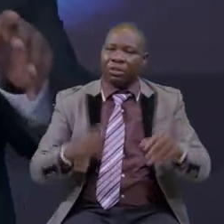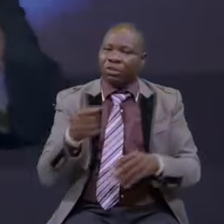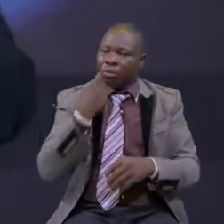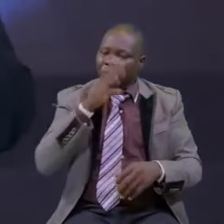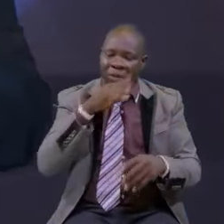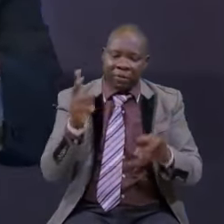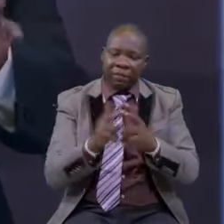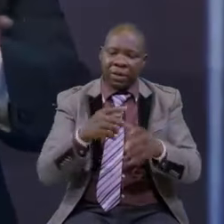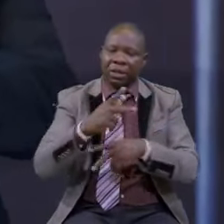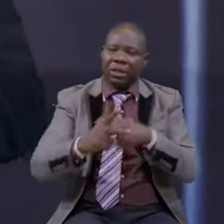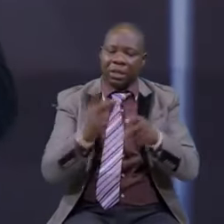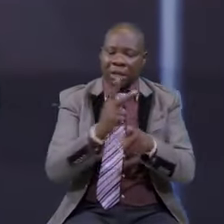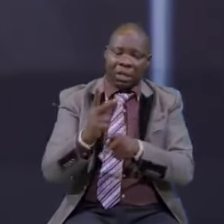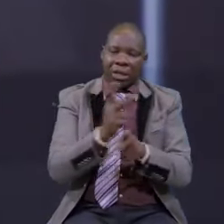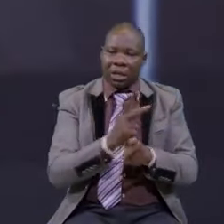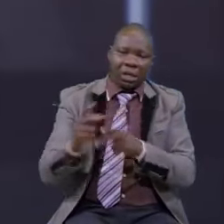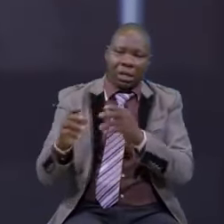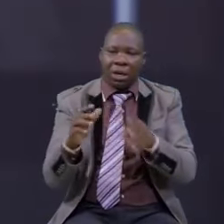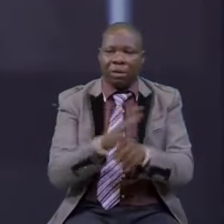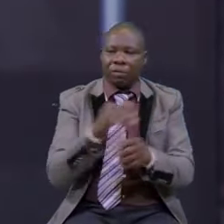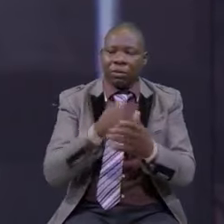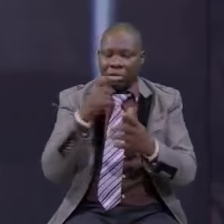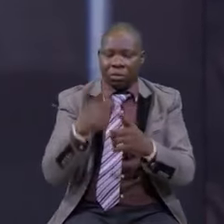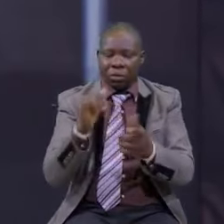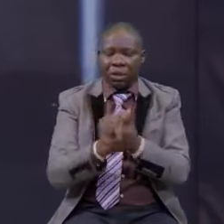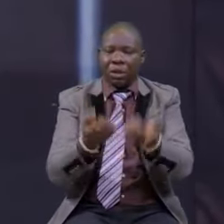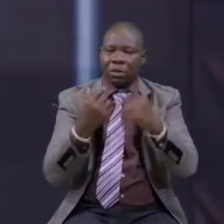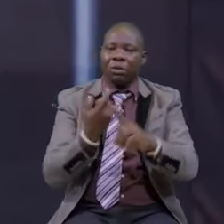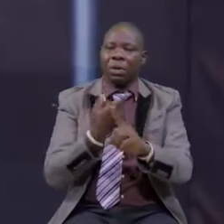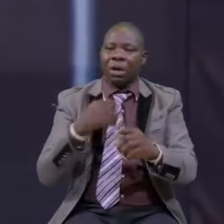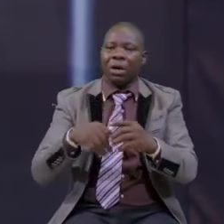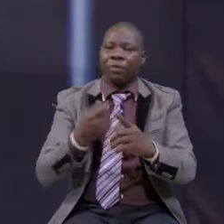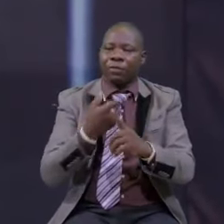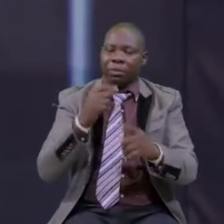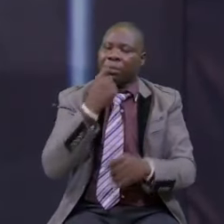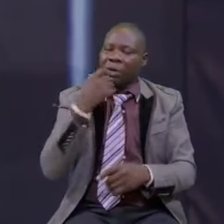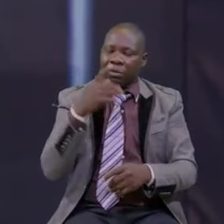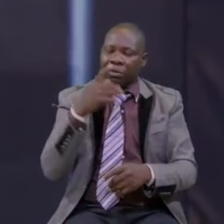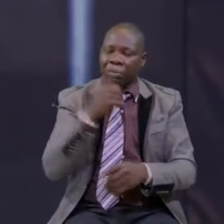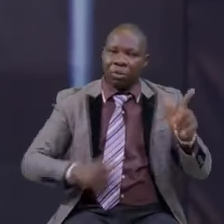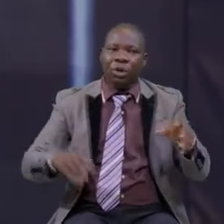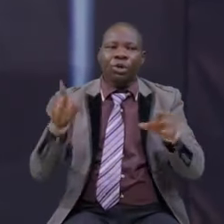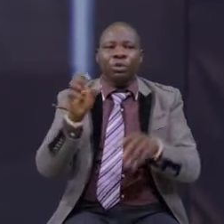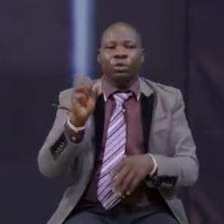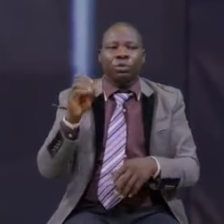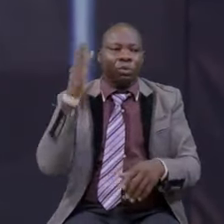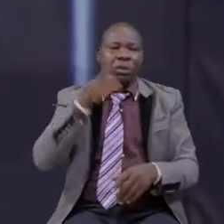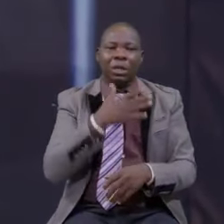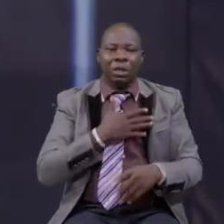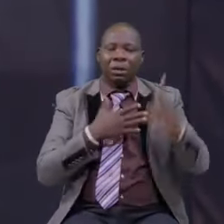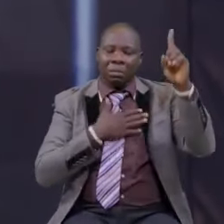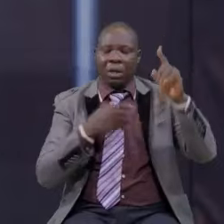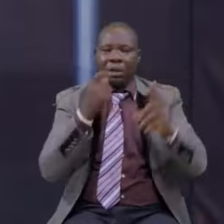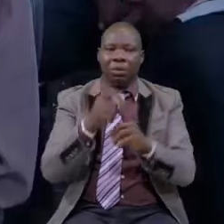Lord, it says, and so shall my word be that goeth forth out of my